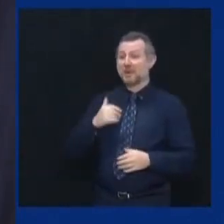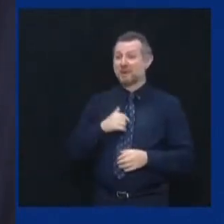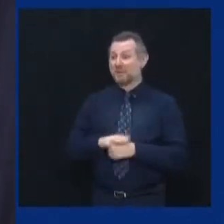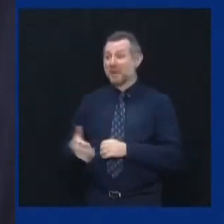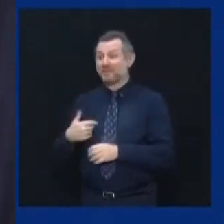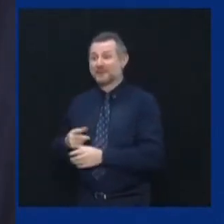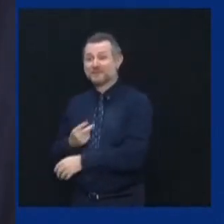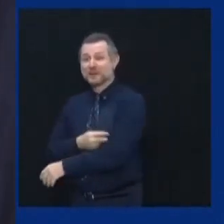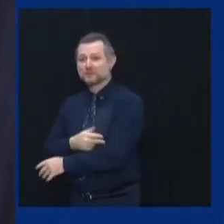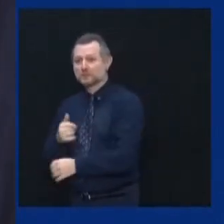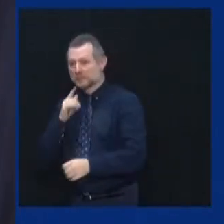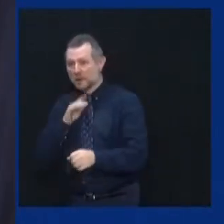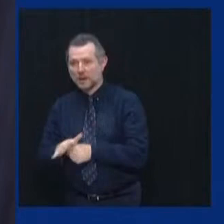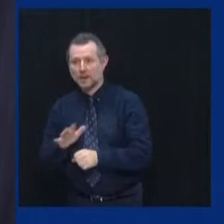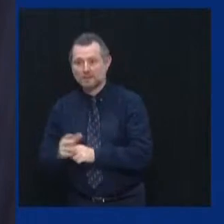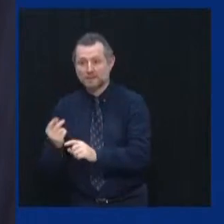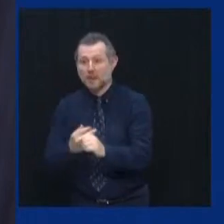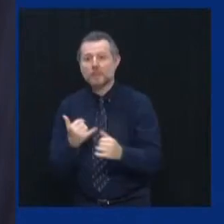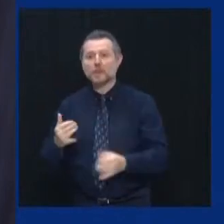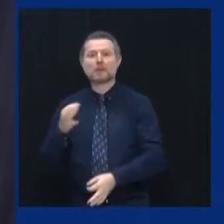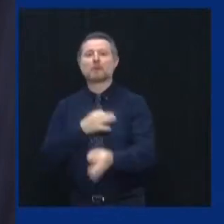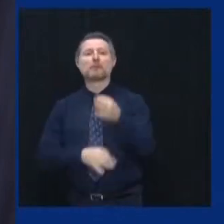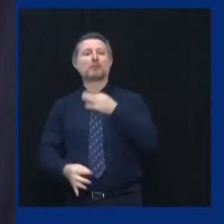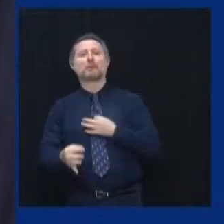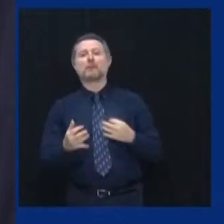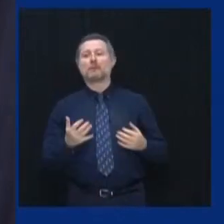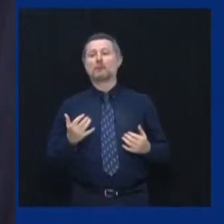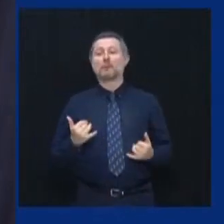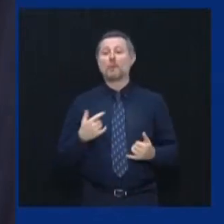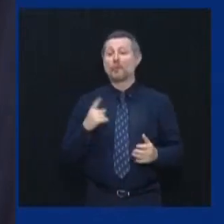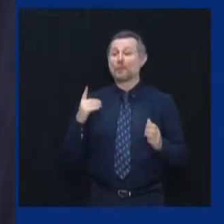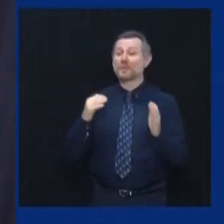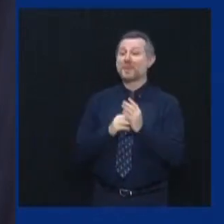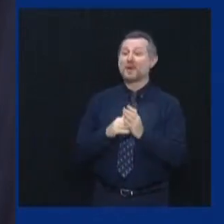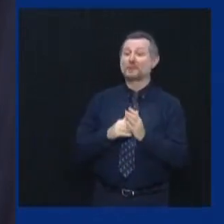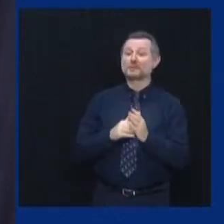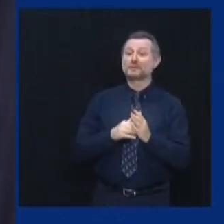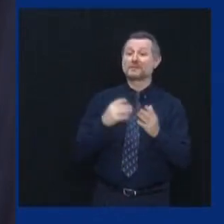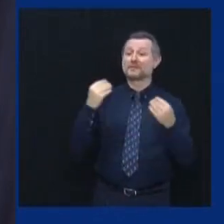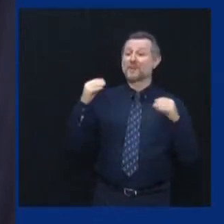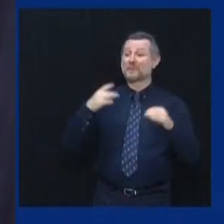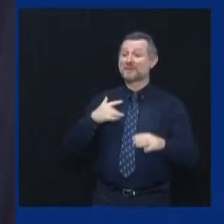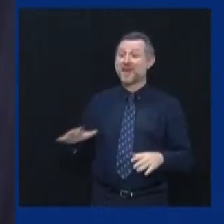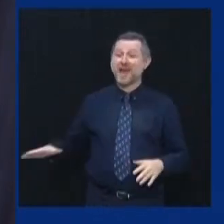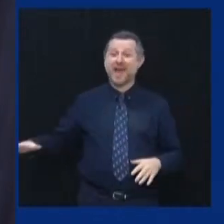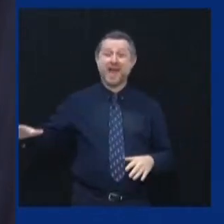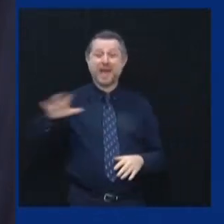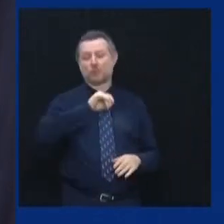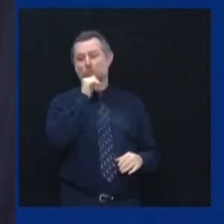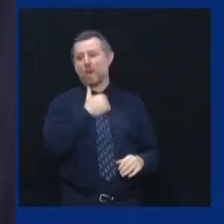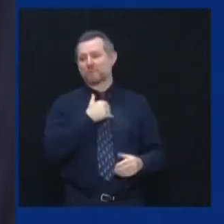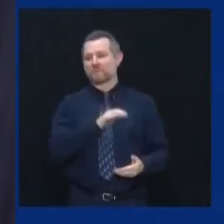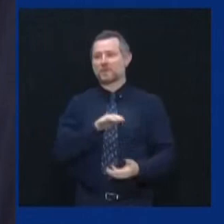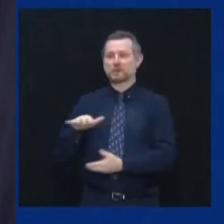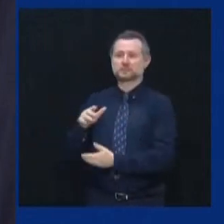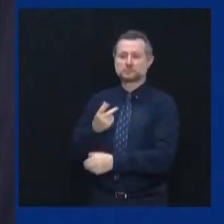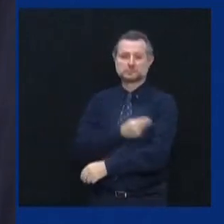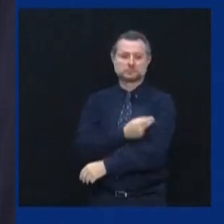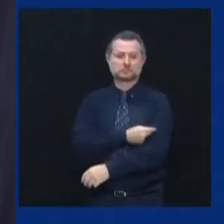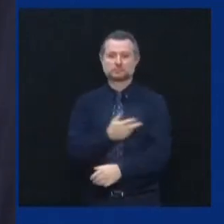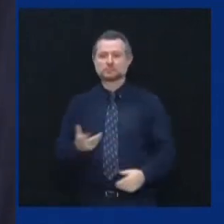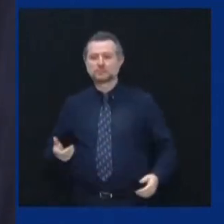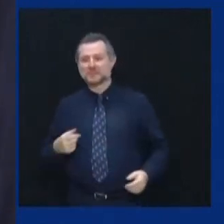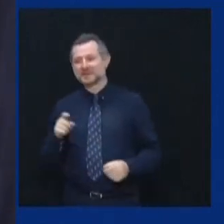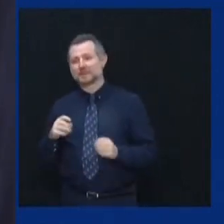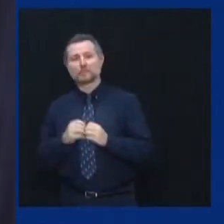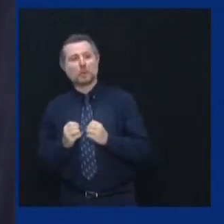1,000 pharmacies, and you're going to call 1,000 pharmacies, and they're going to say, I have no vaccine. That's what's going to happen. I'm